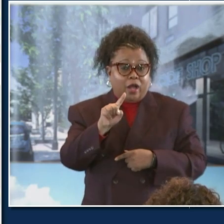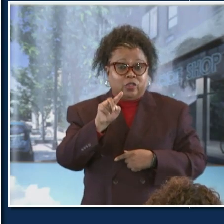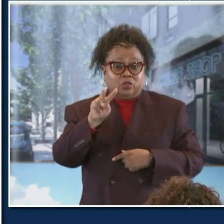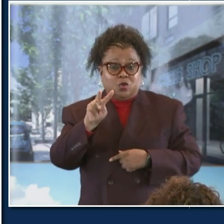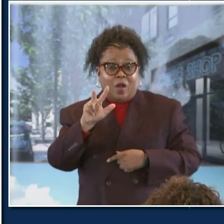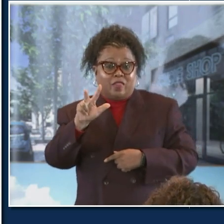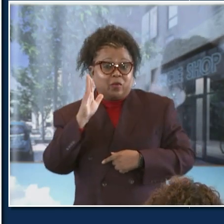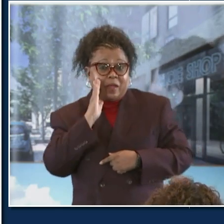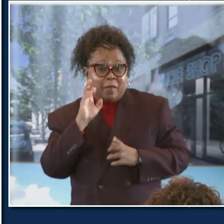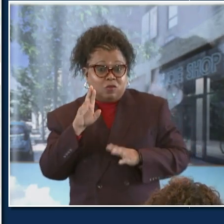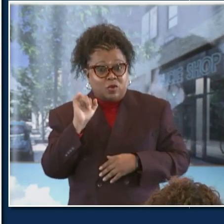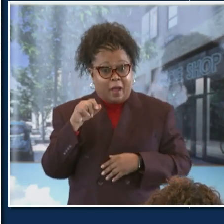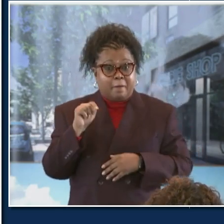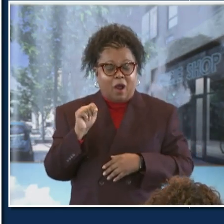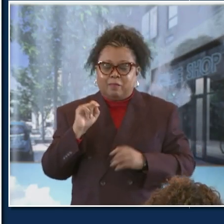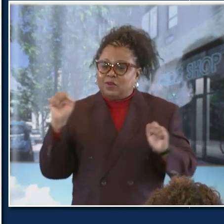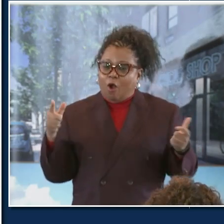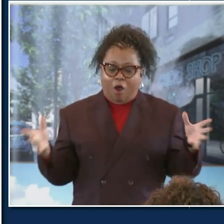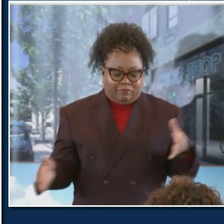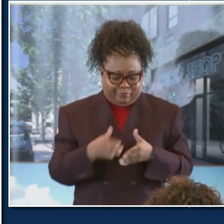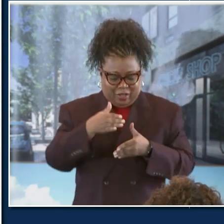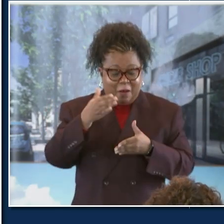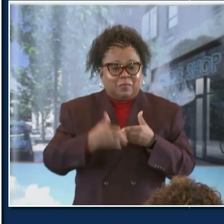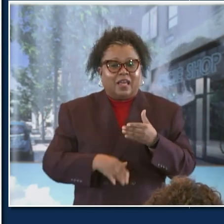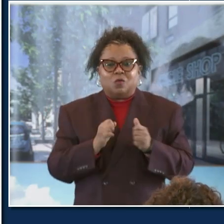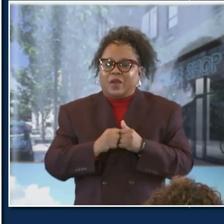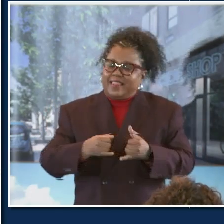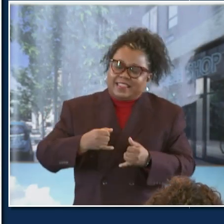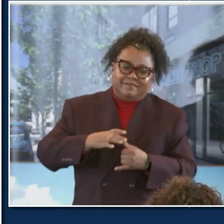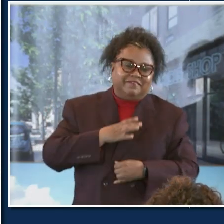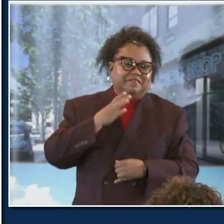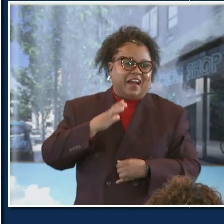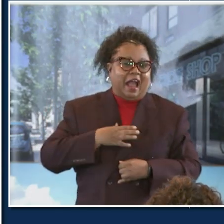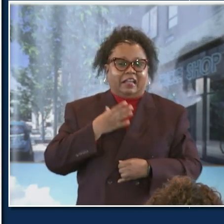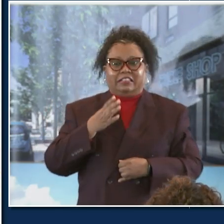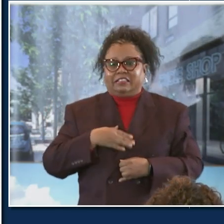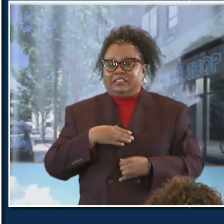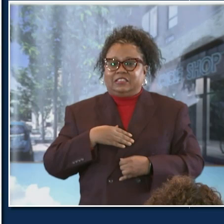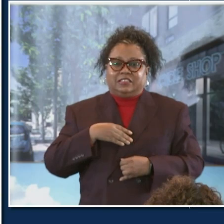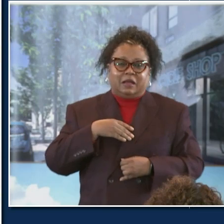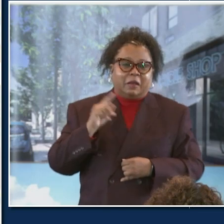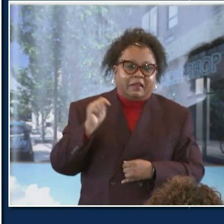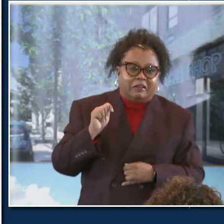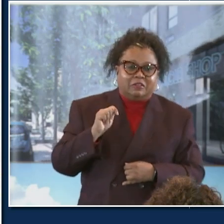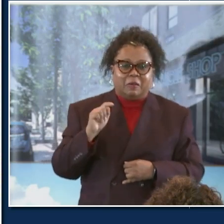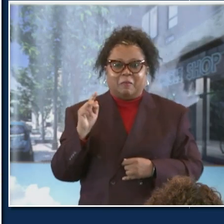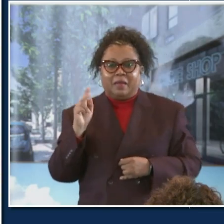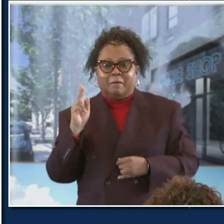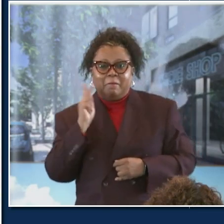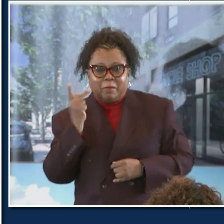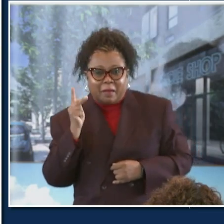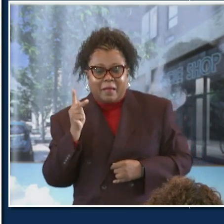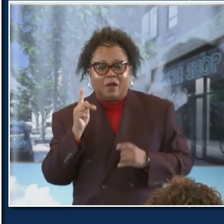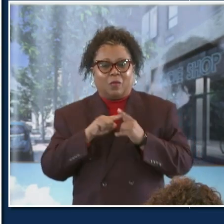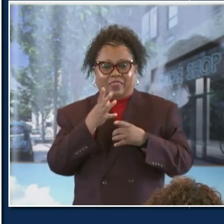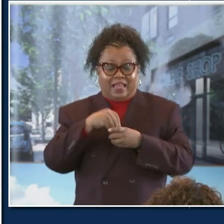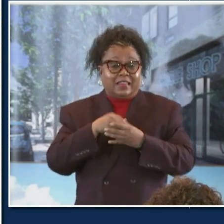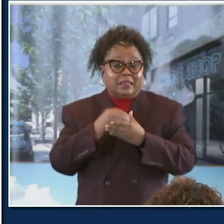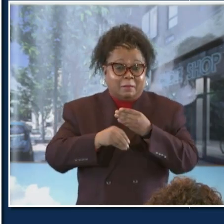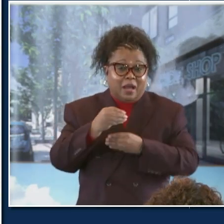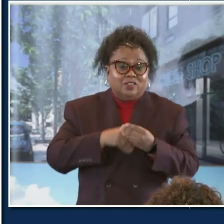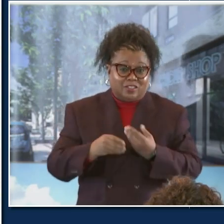and 3 bedroom apartments, all complete with the finest fixtures that we can do within the